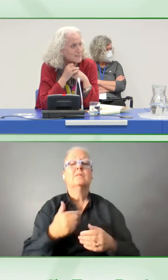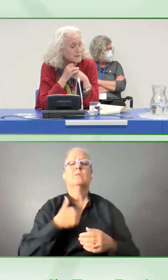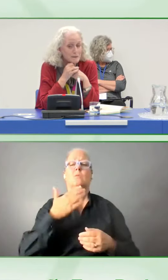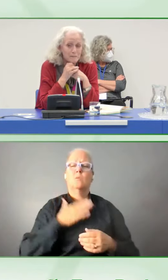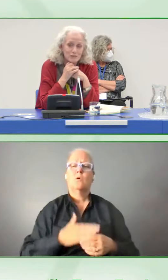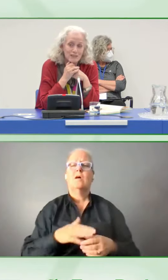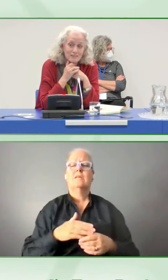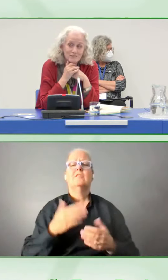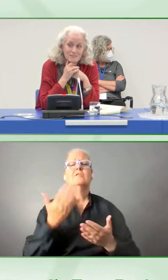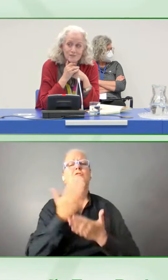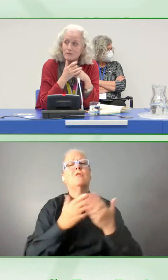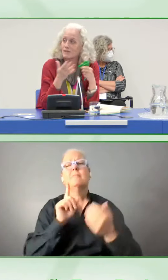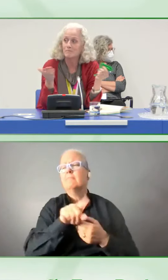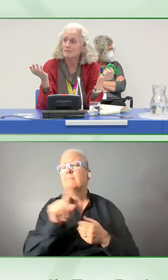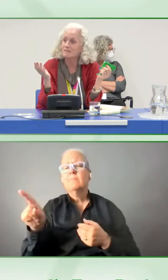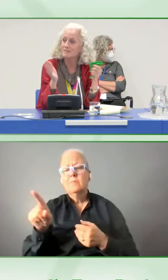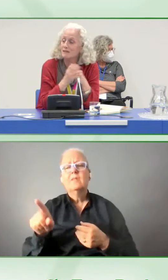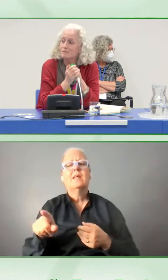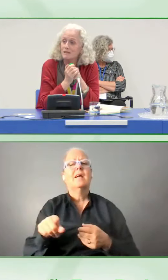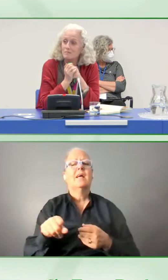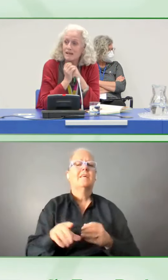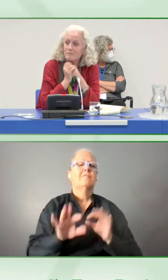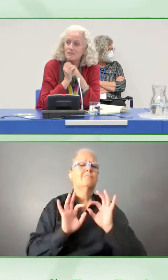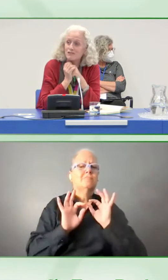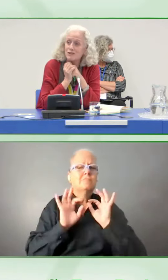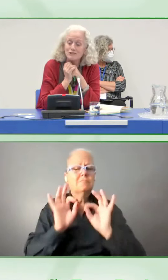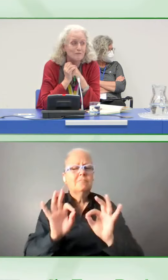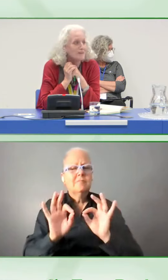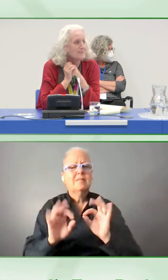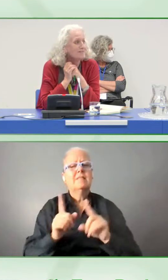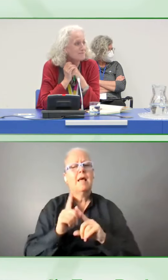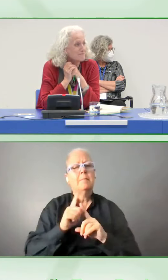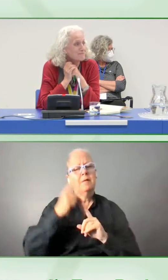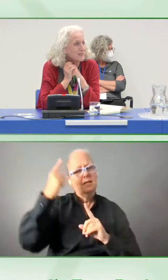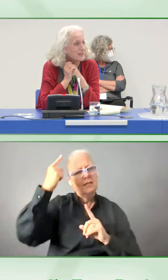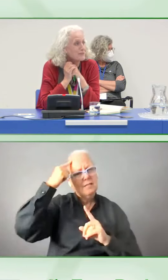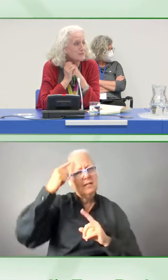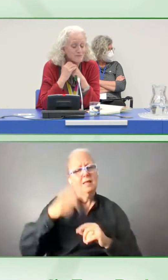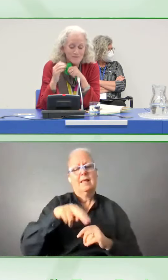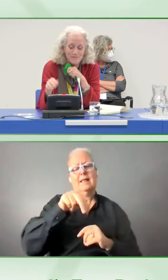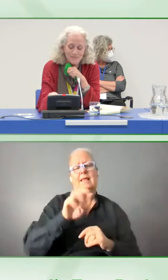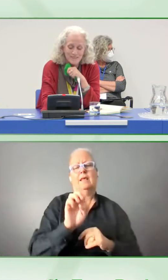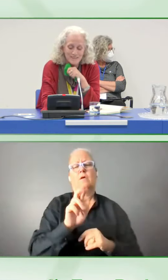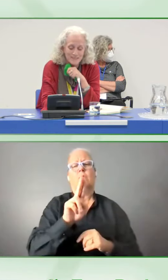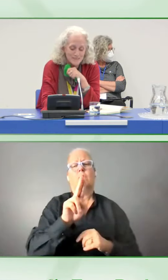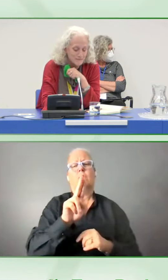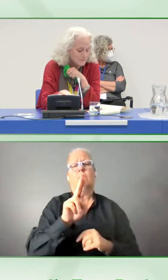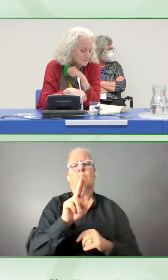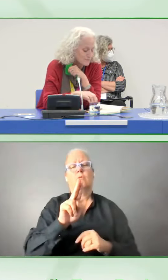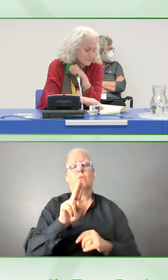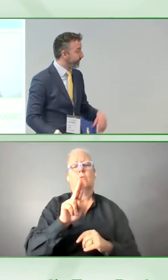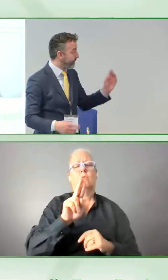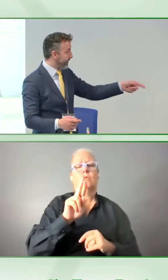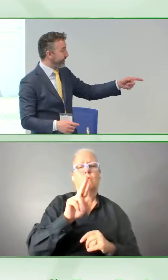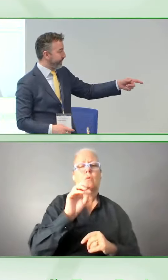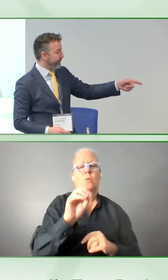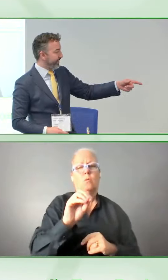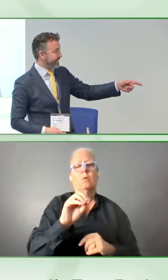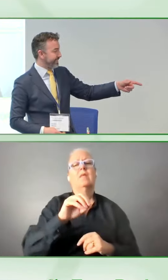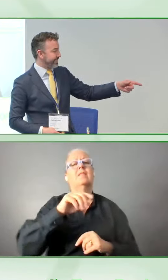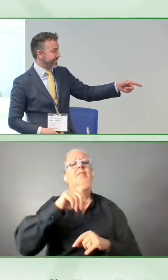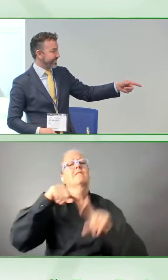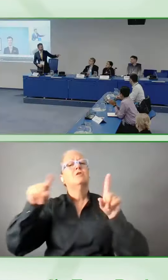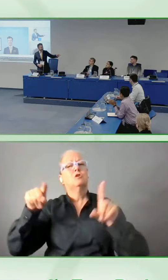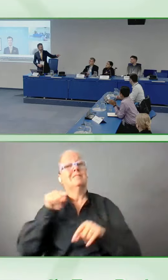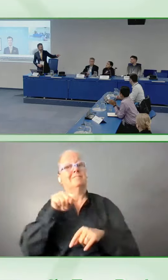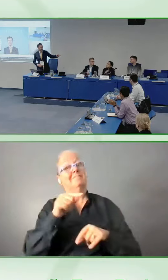other challenges as well, and please come, and I'm happy to talk to you about it. Thank you. Thank you so much. Please connect with her. Den, you had one